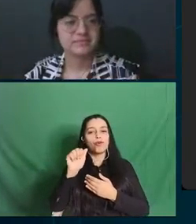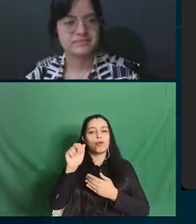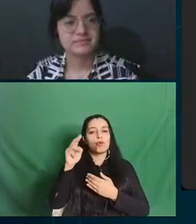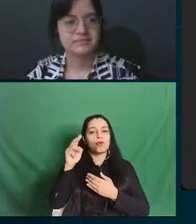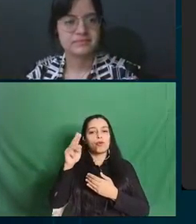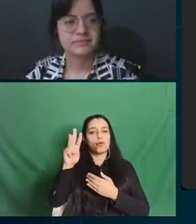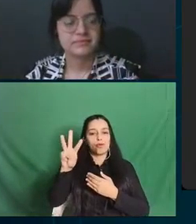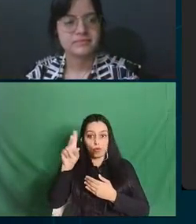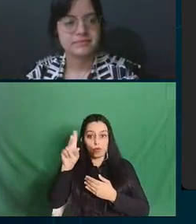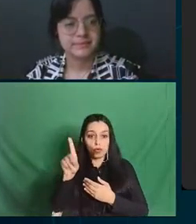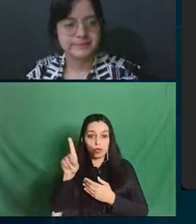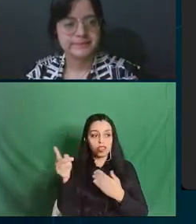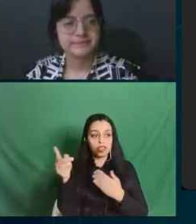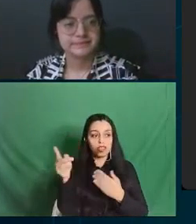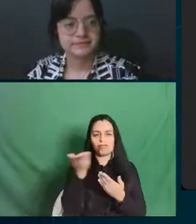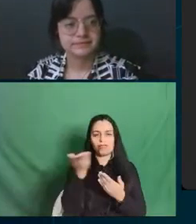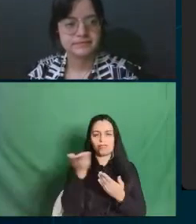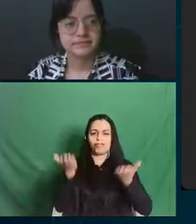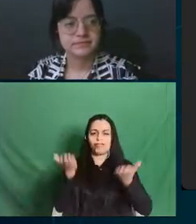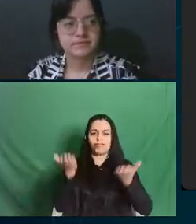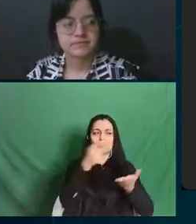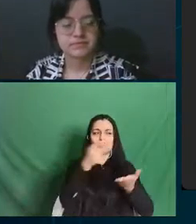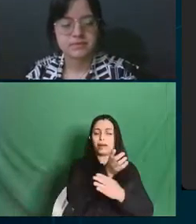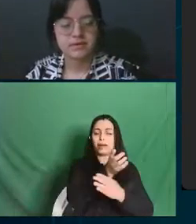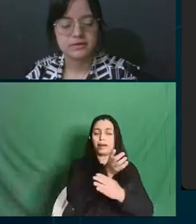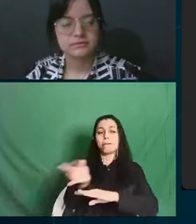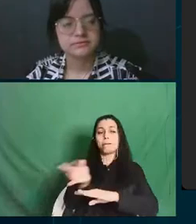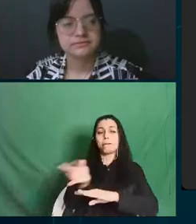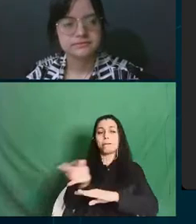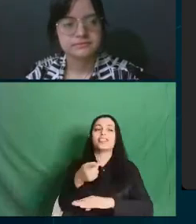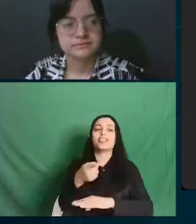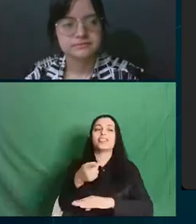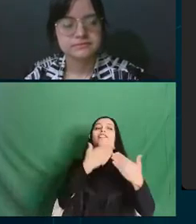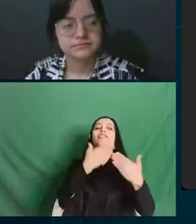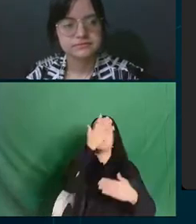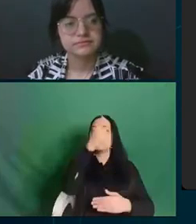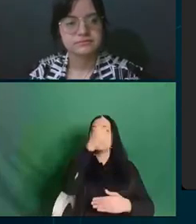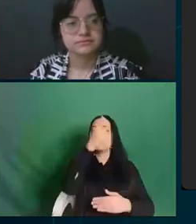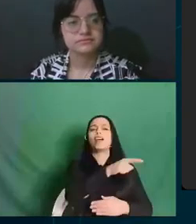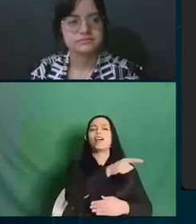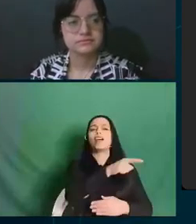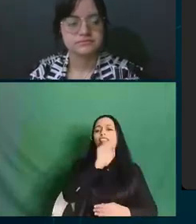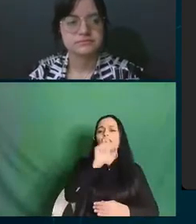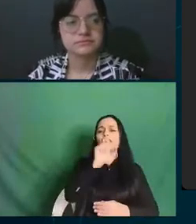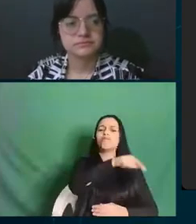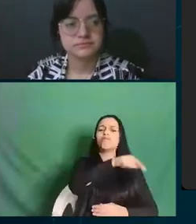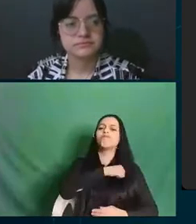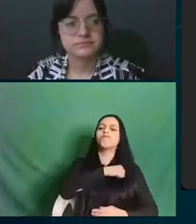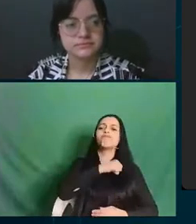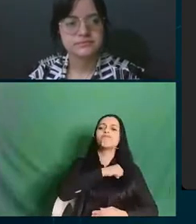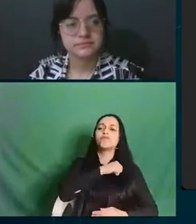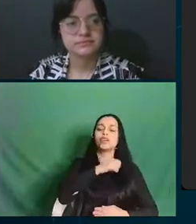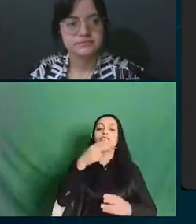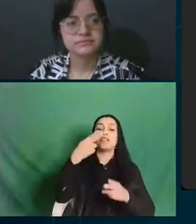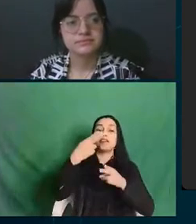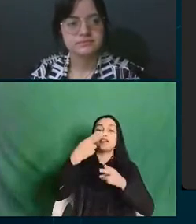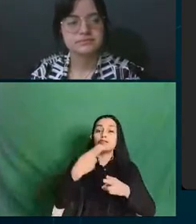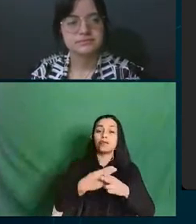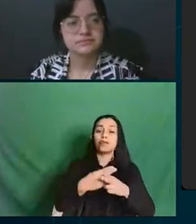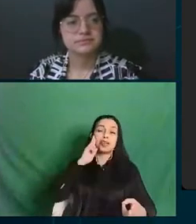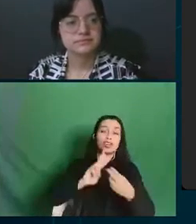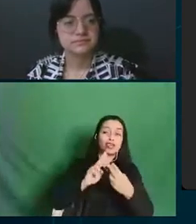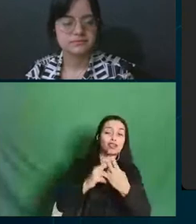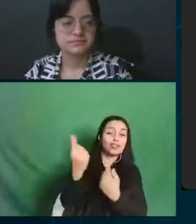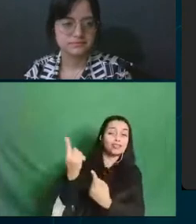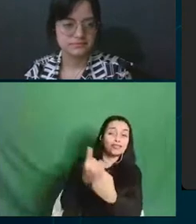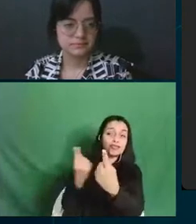that Netflix is. You know, Netflix is in touch with hundreds of millions of their customers every day.